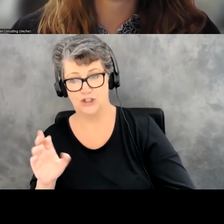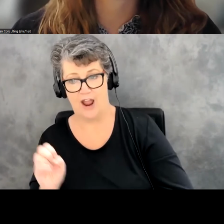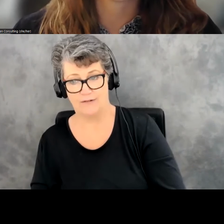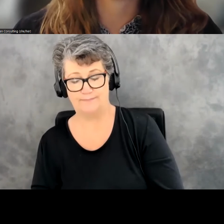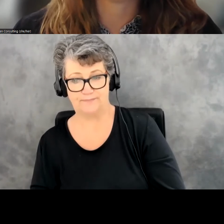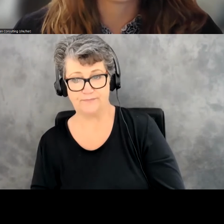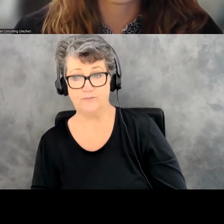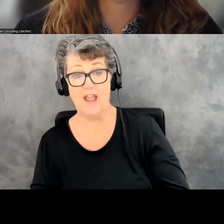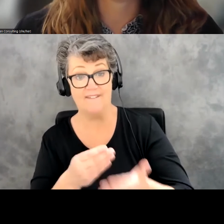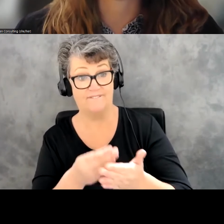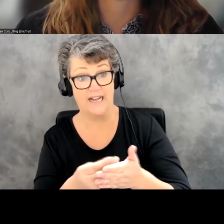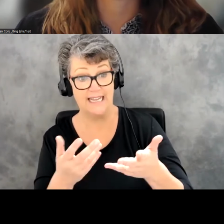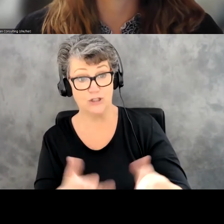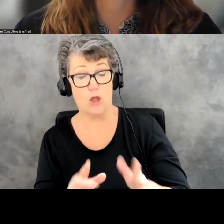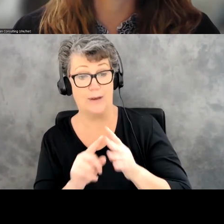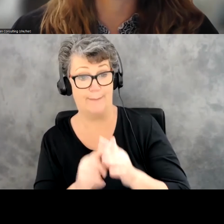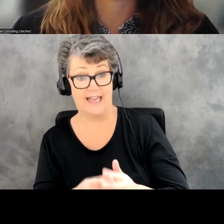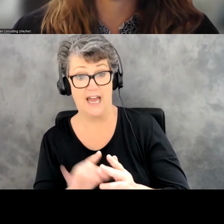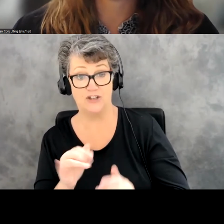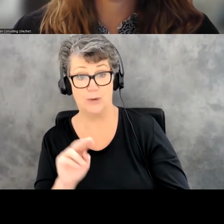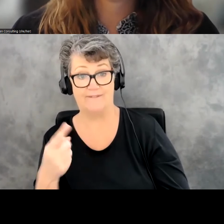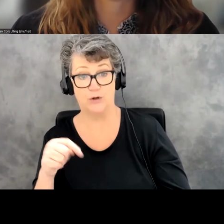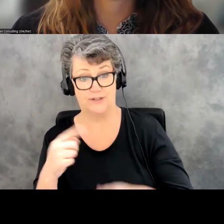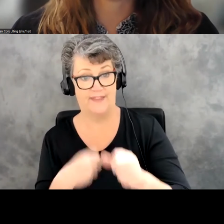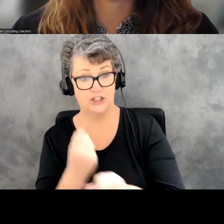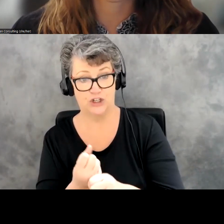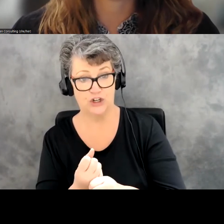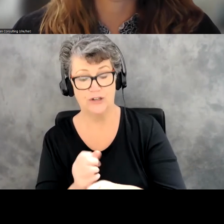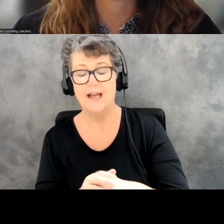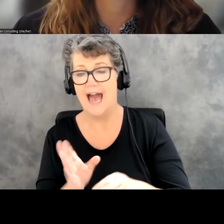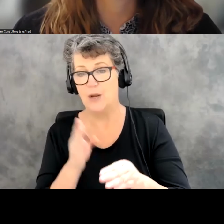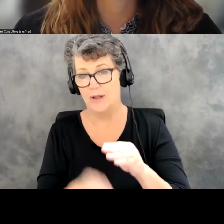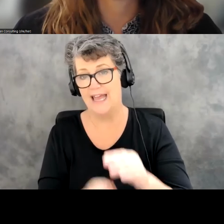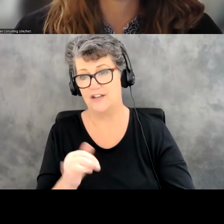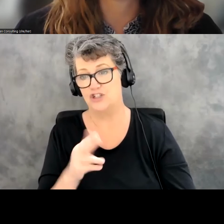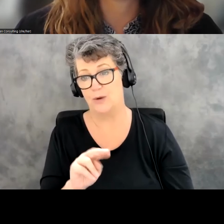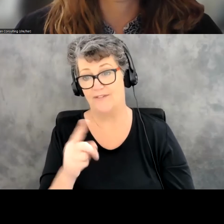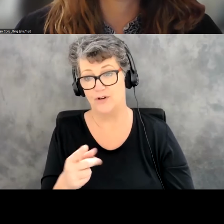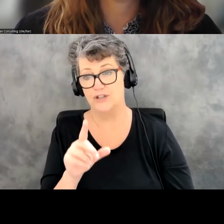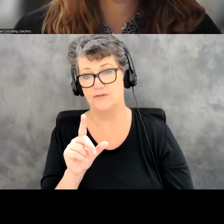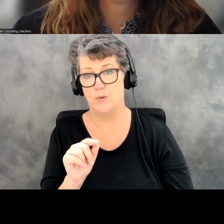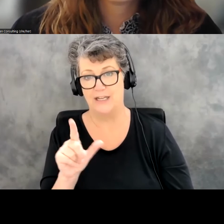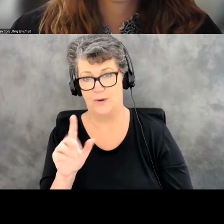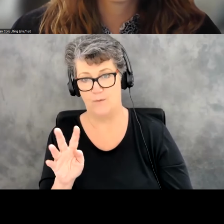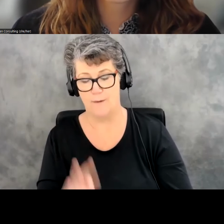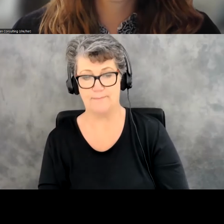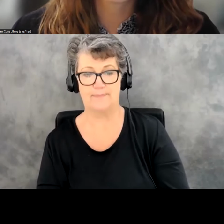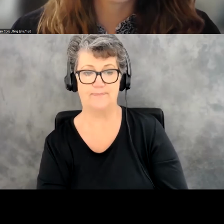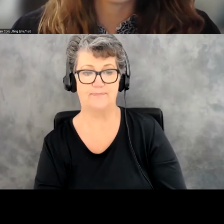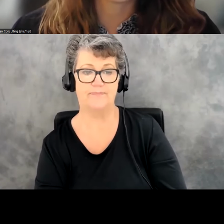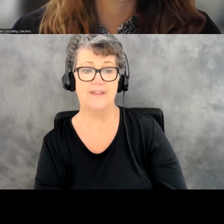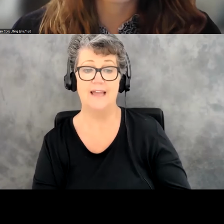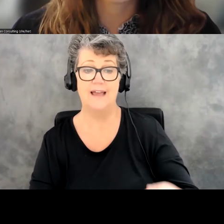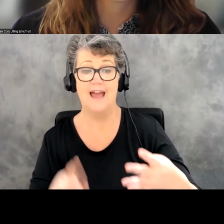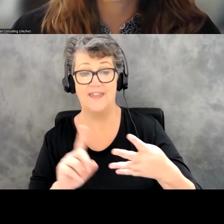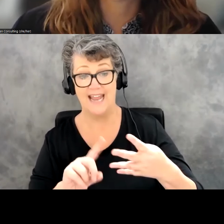the funding has already begun in January 1st of this year, and it will end by January 1st of 2024. The next